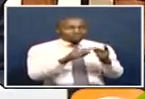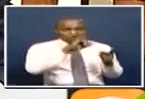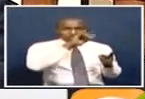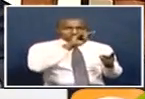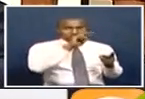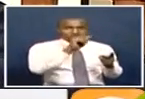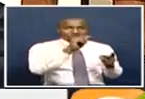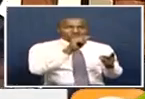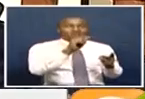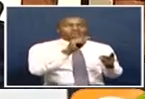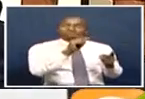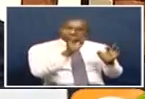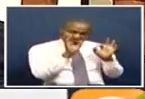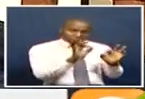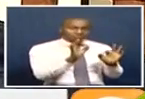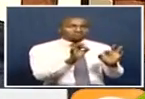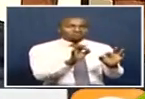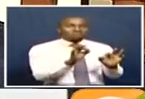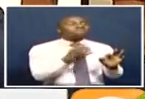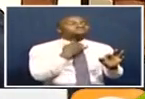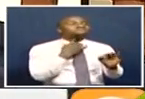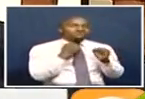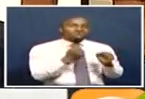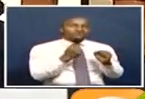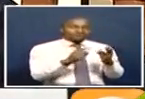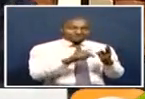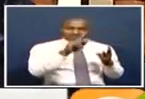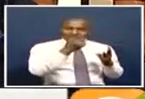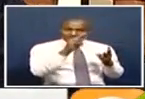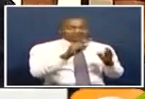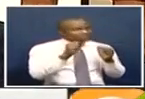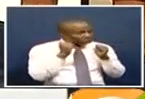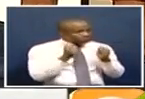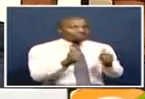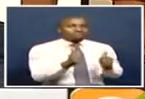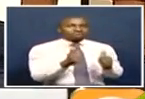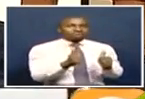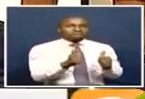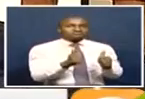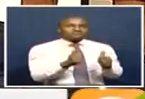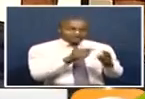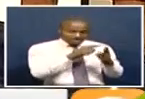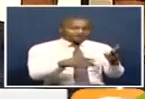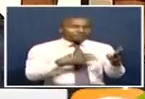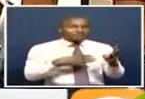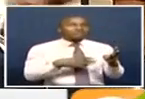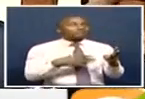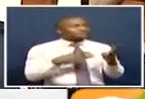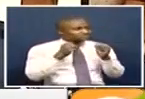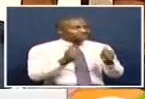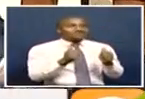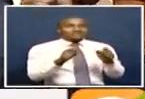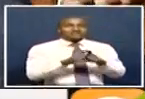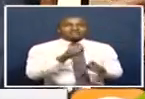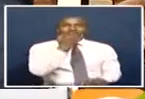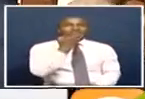Junet in South Nyanza has been tested. He's a vocal guy. Yeah. Alfred Keter has been tested. And these are people who have been tested. It's just like Joe.